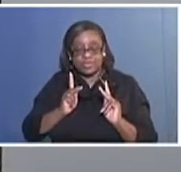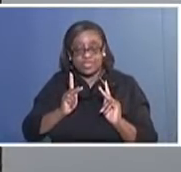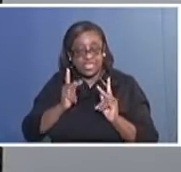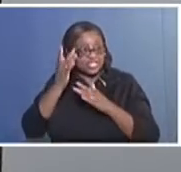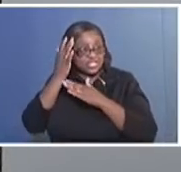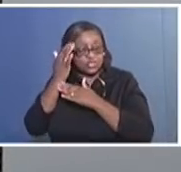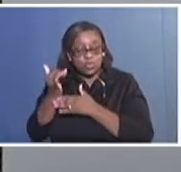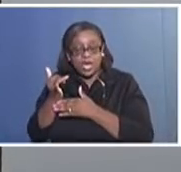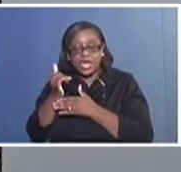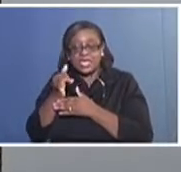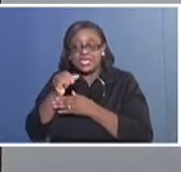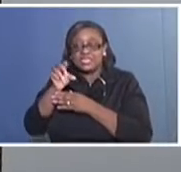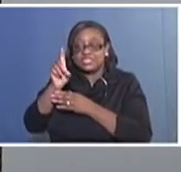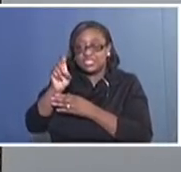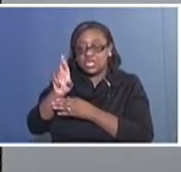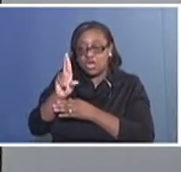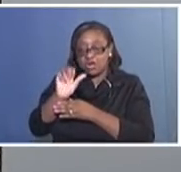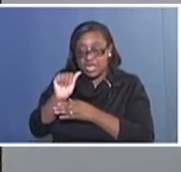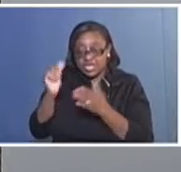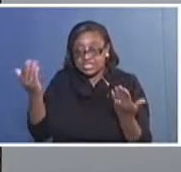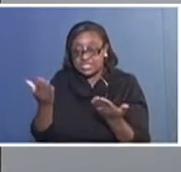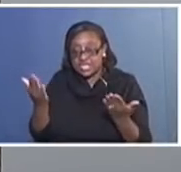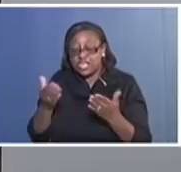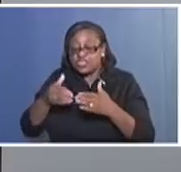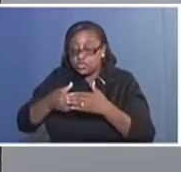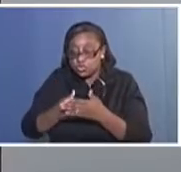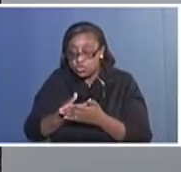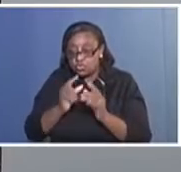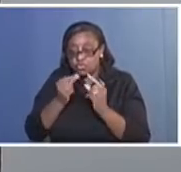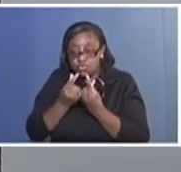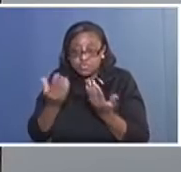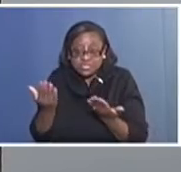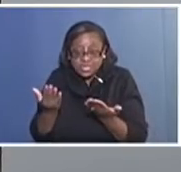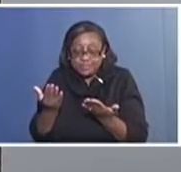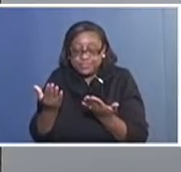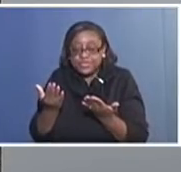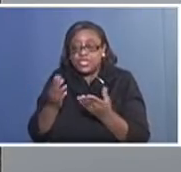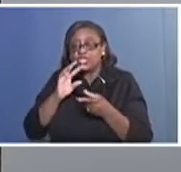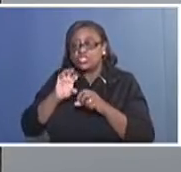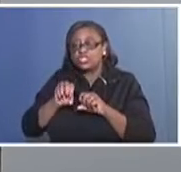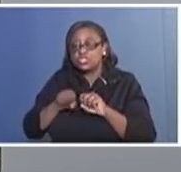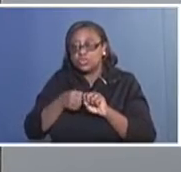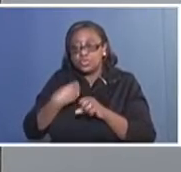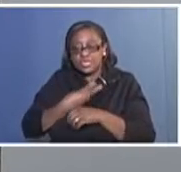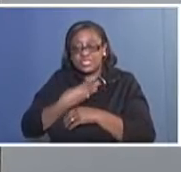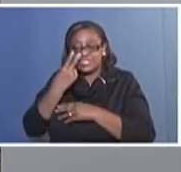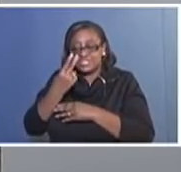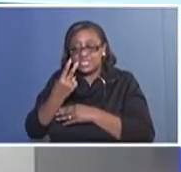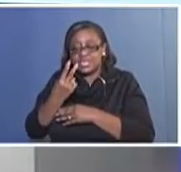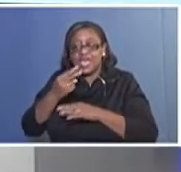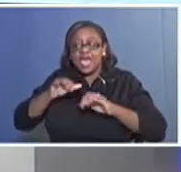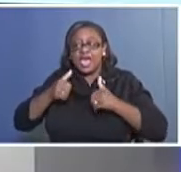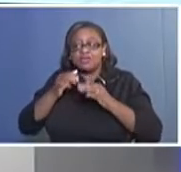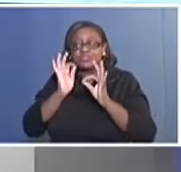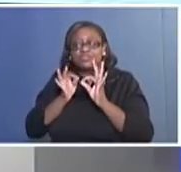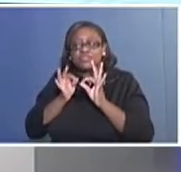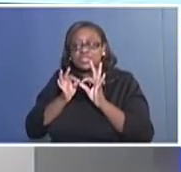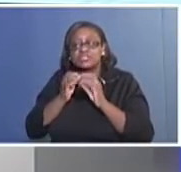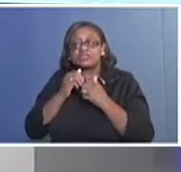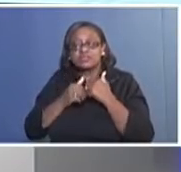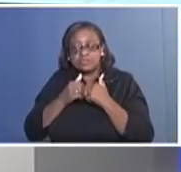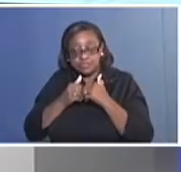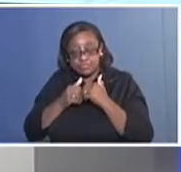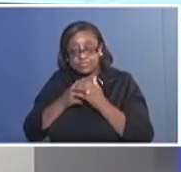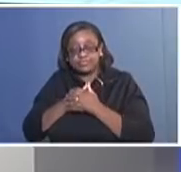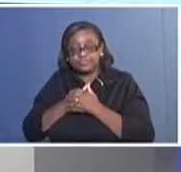you know, the DRA is here, the new board is here. We're looking at how do we address these issues now. Now, the Prime